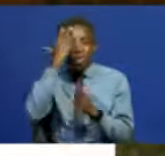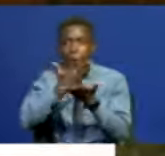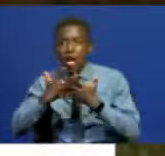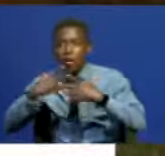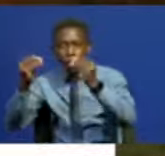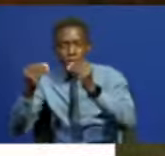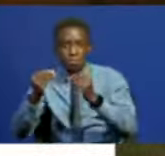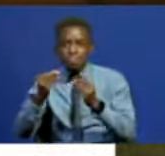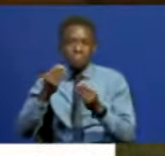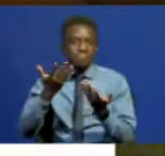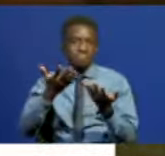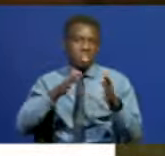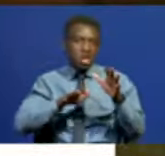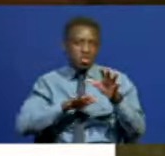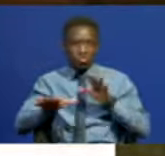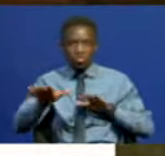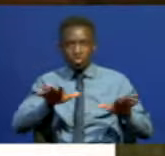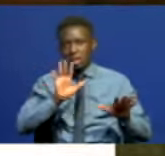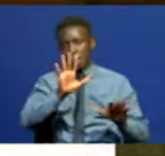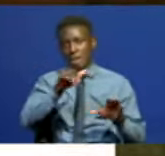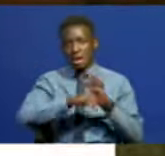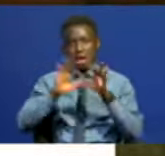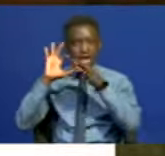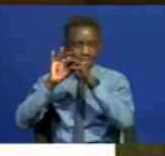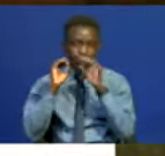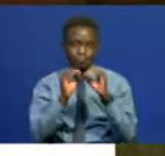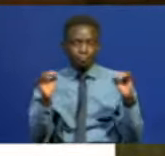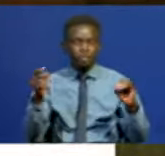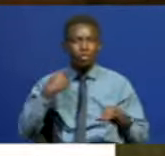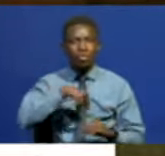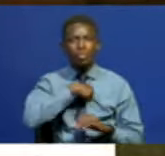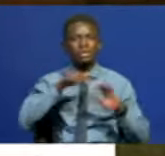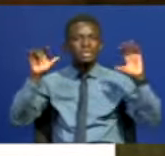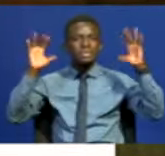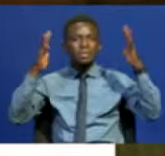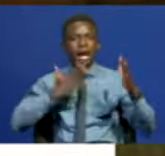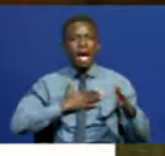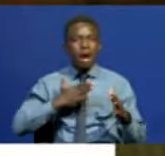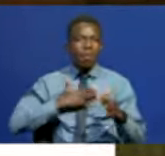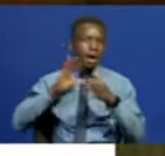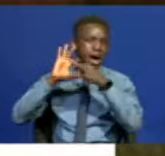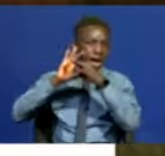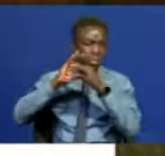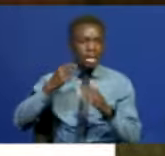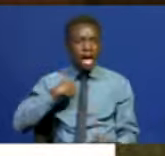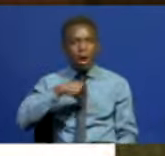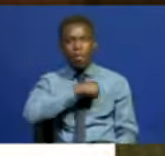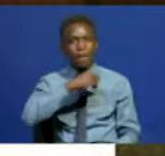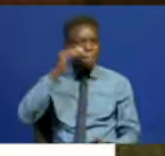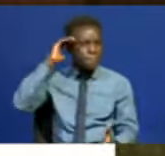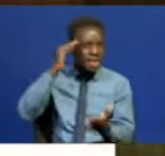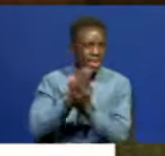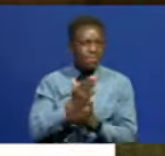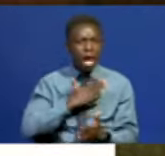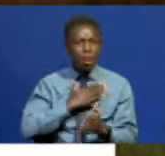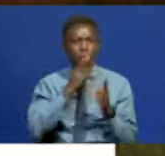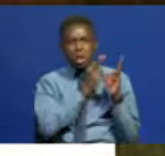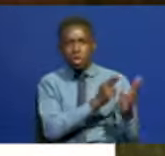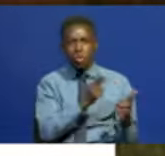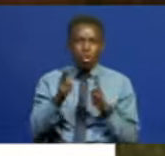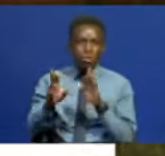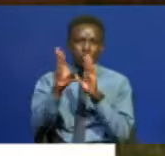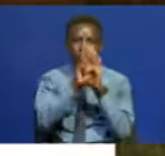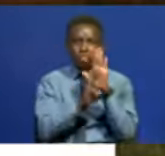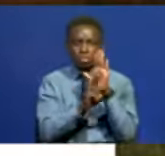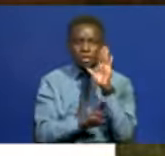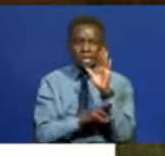We celebrate our tradition, our beliefs, and our norms in a magnificent way, because we